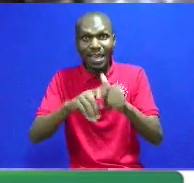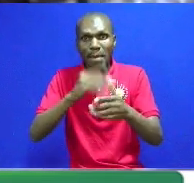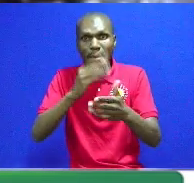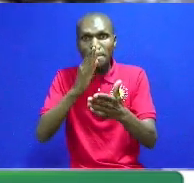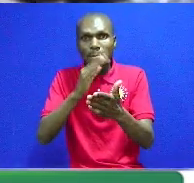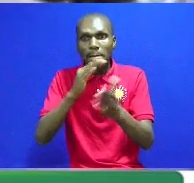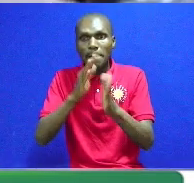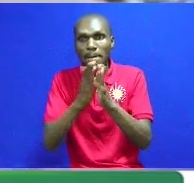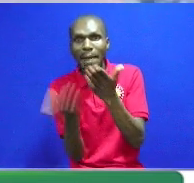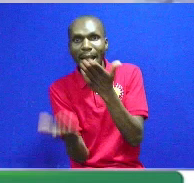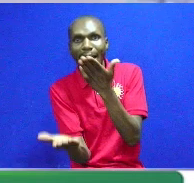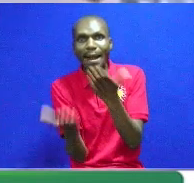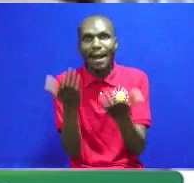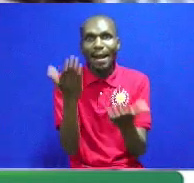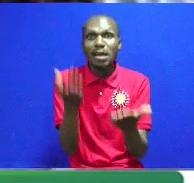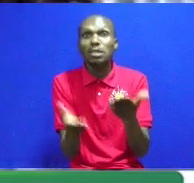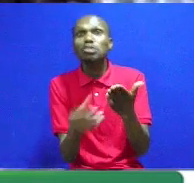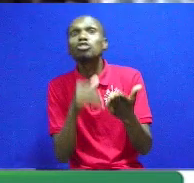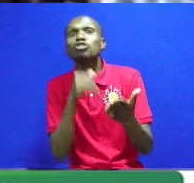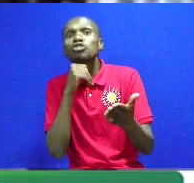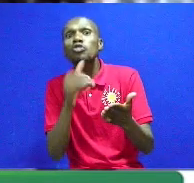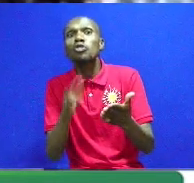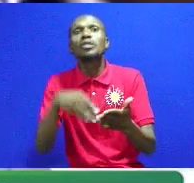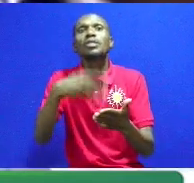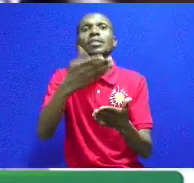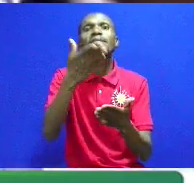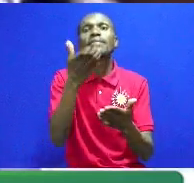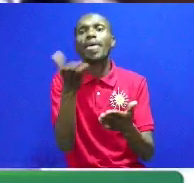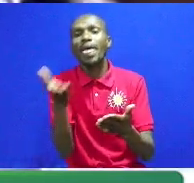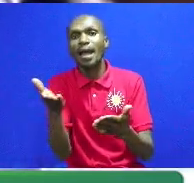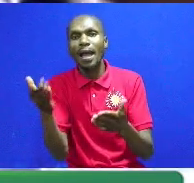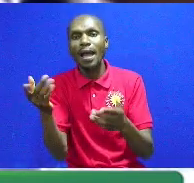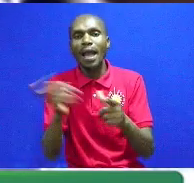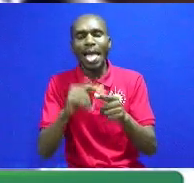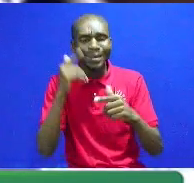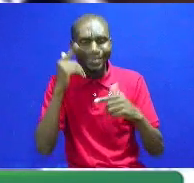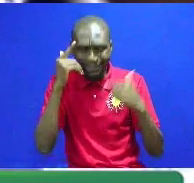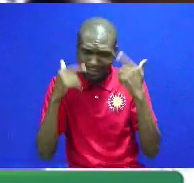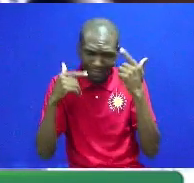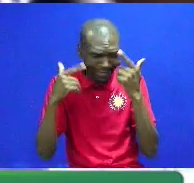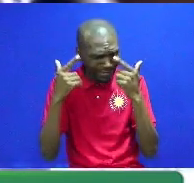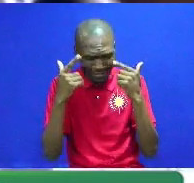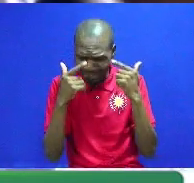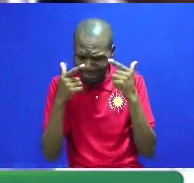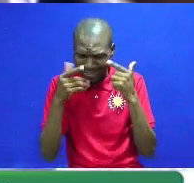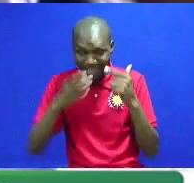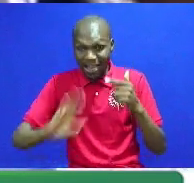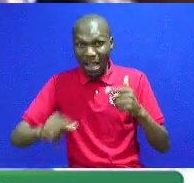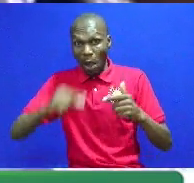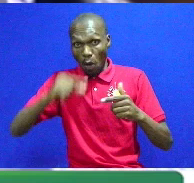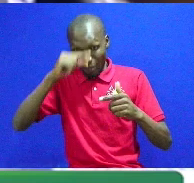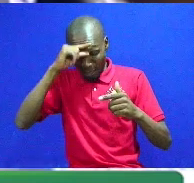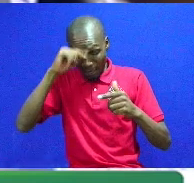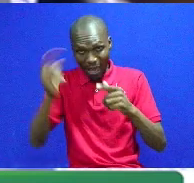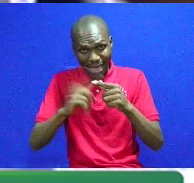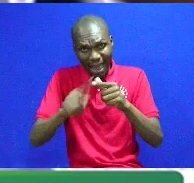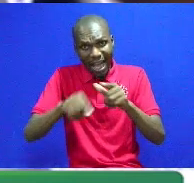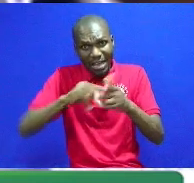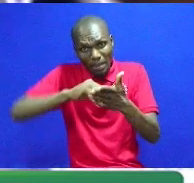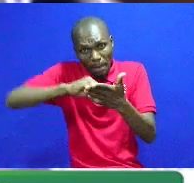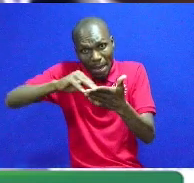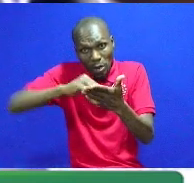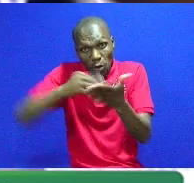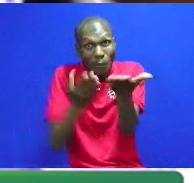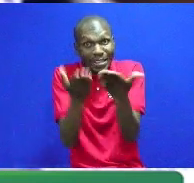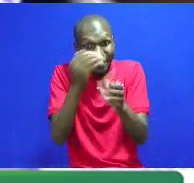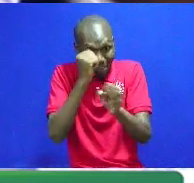were outstanding haven't been paid yet my cry to our county government as we handle medical services at this sub